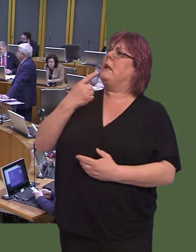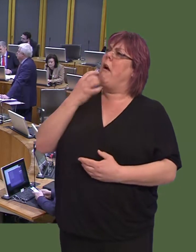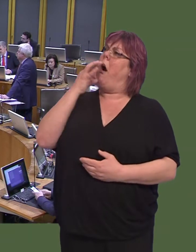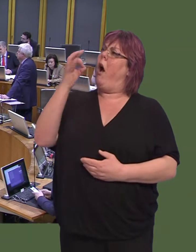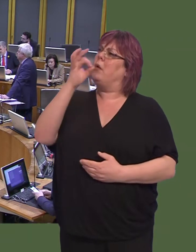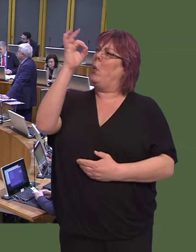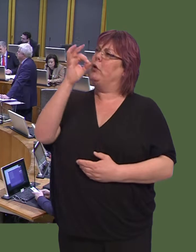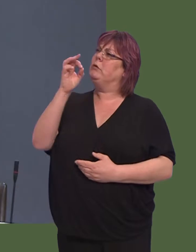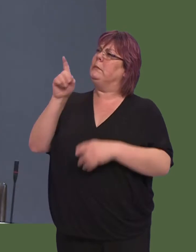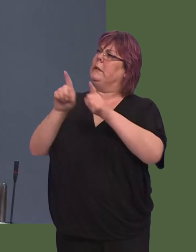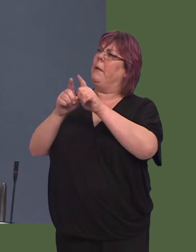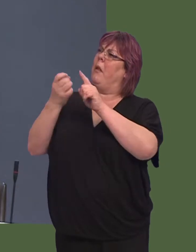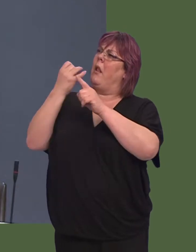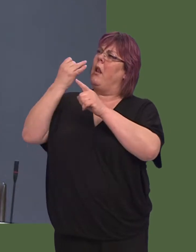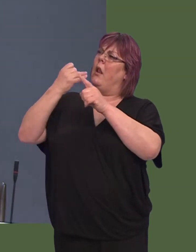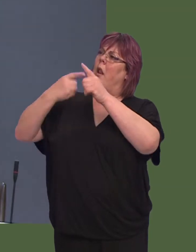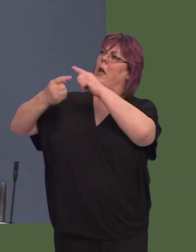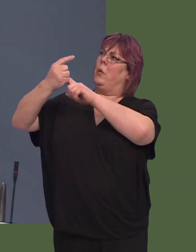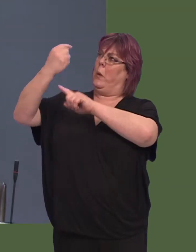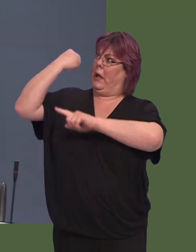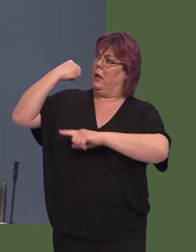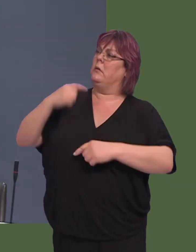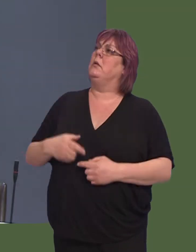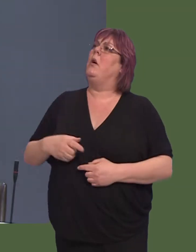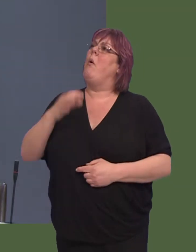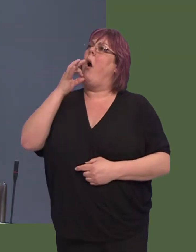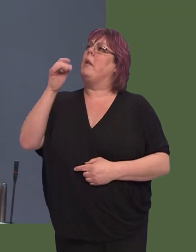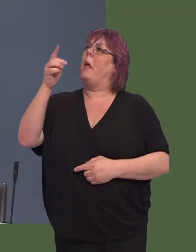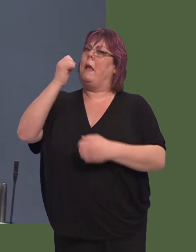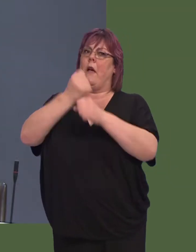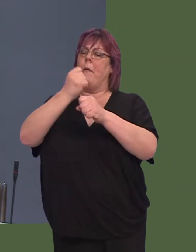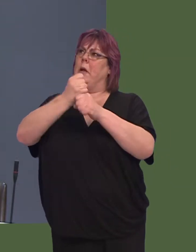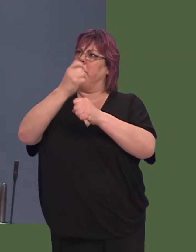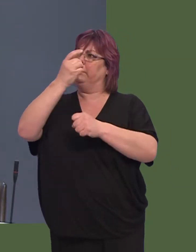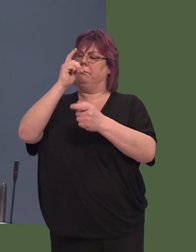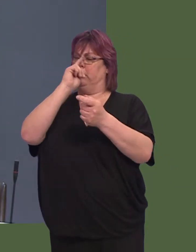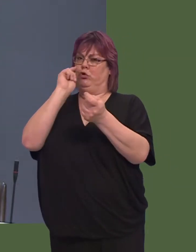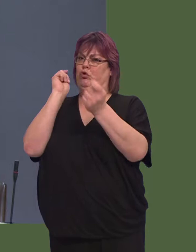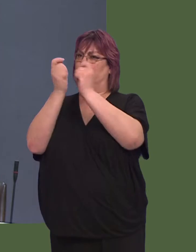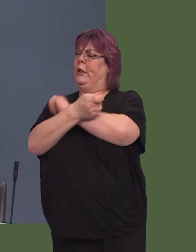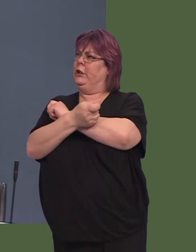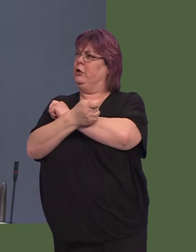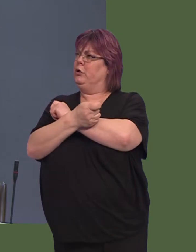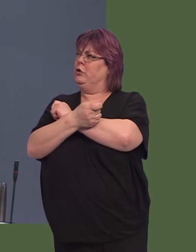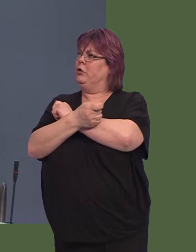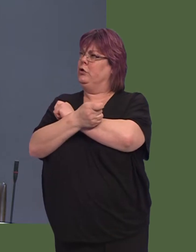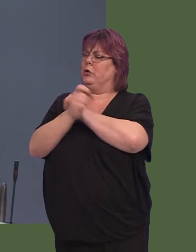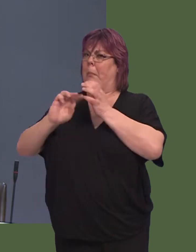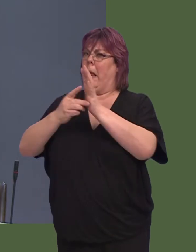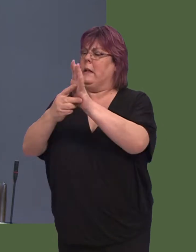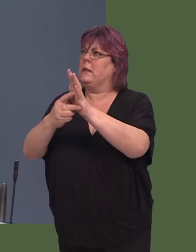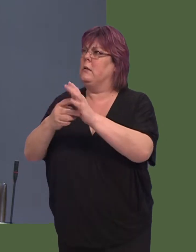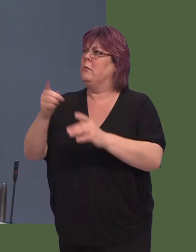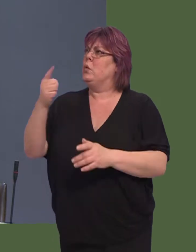last week when I asked about the U-turn that your government has made. Well, you said that the situation hasn't changed on the